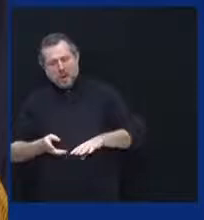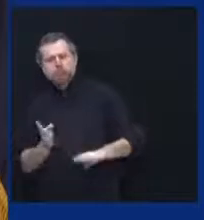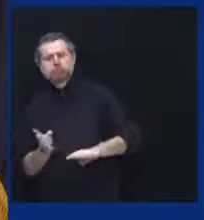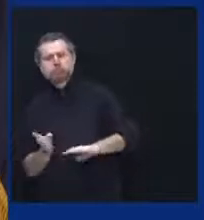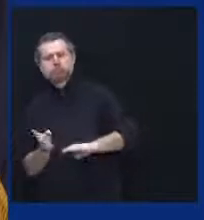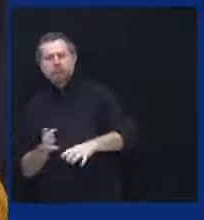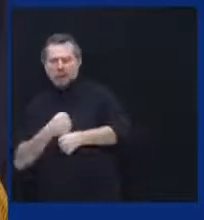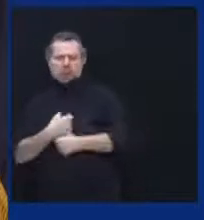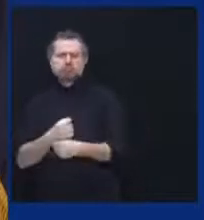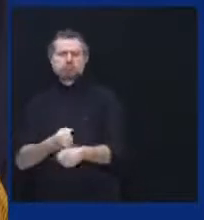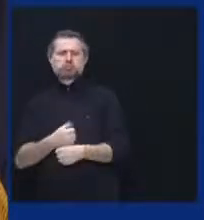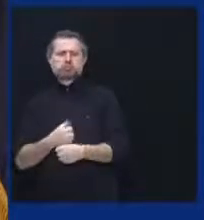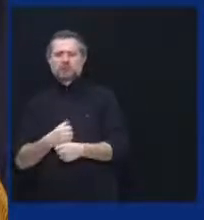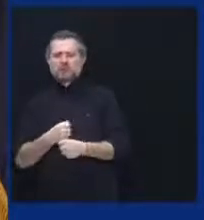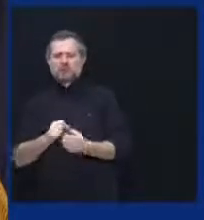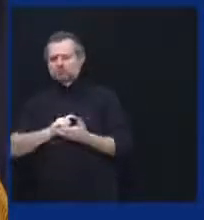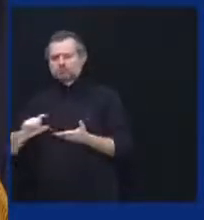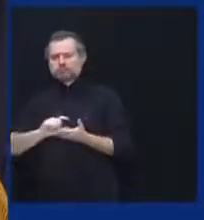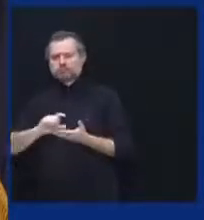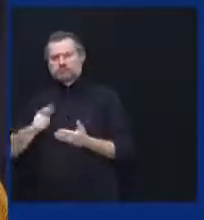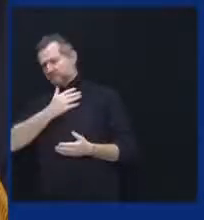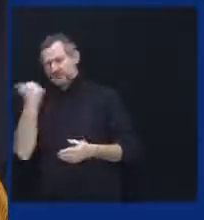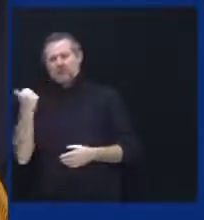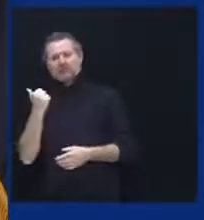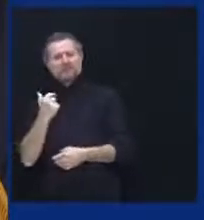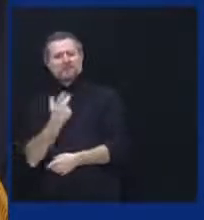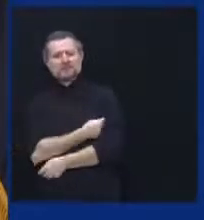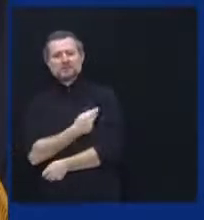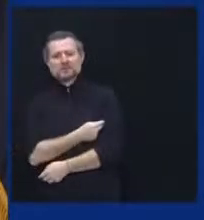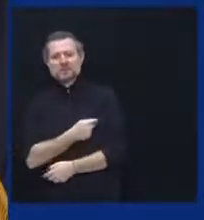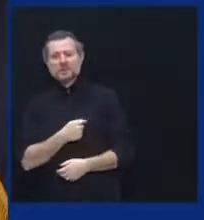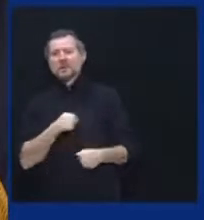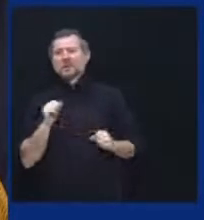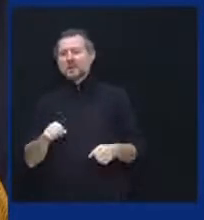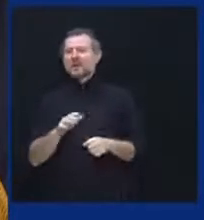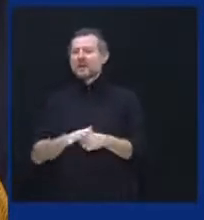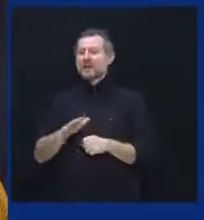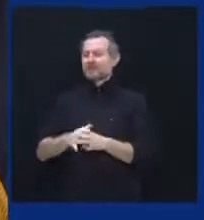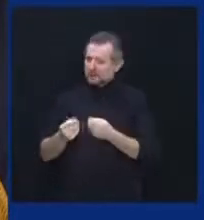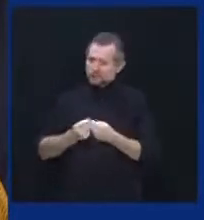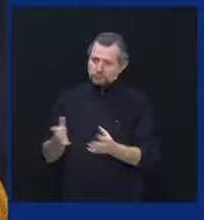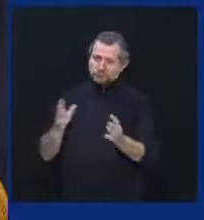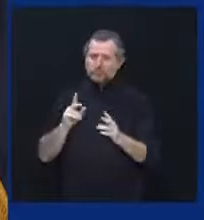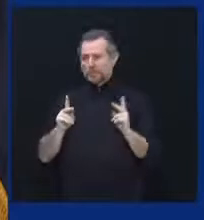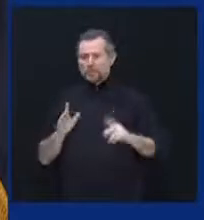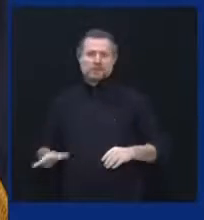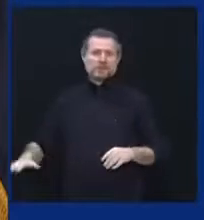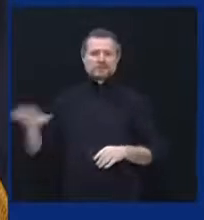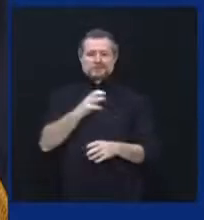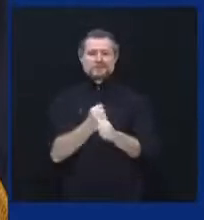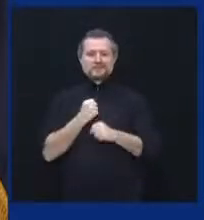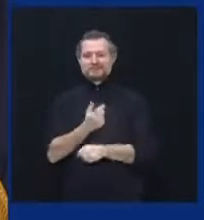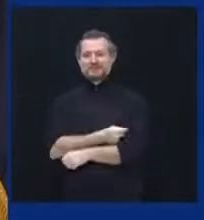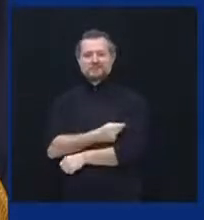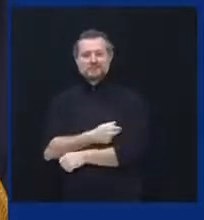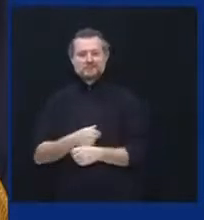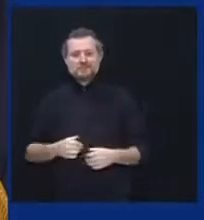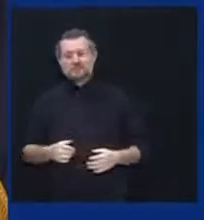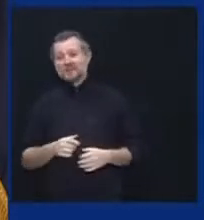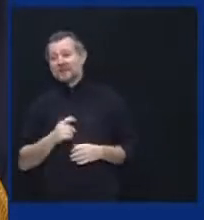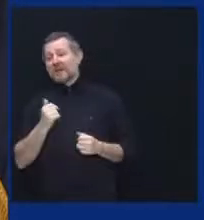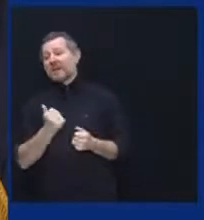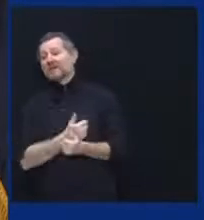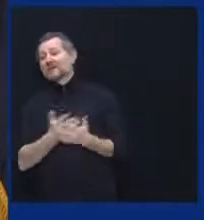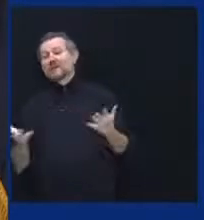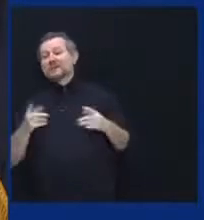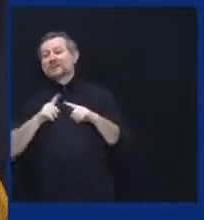the best of these drugs to get to scale. Because what is controlling everything, and what you're going